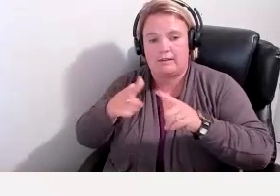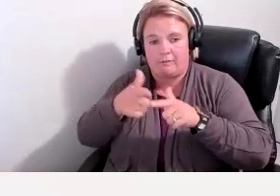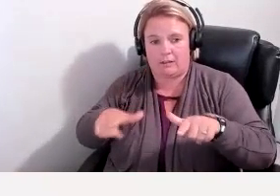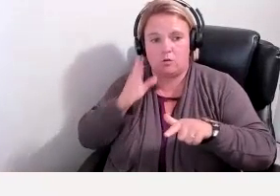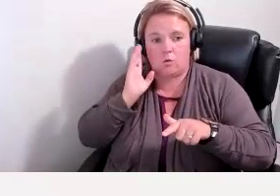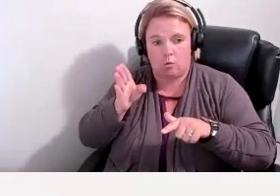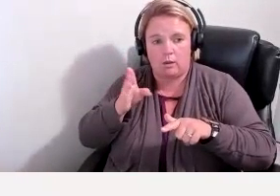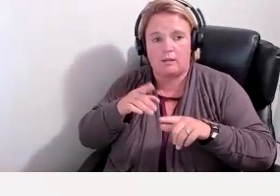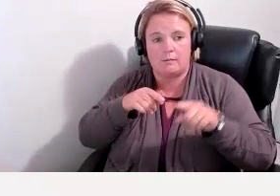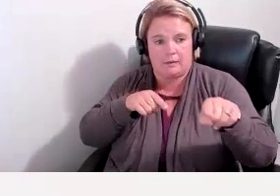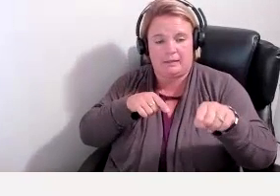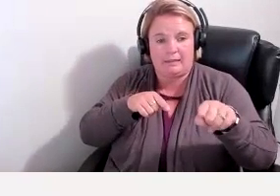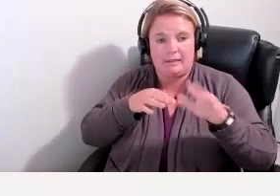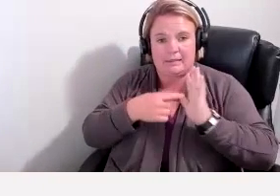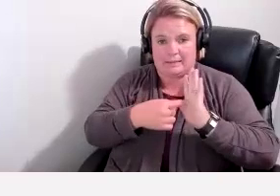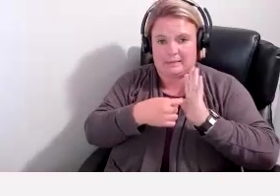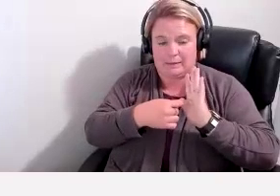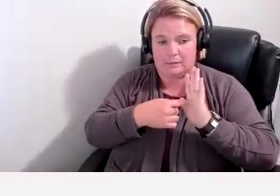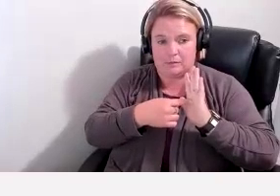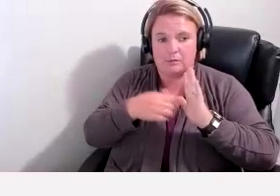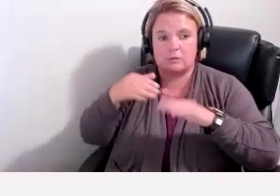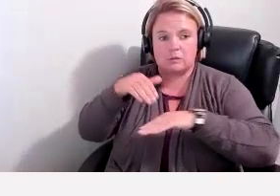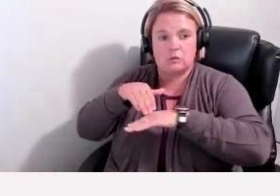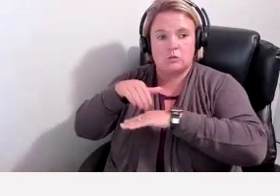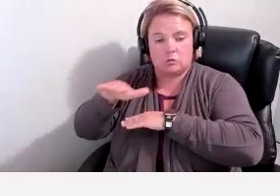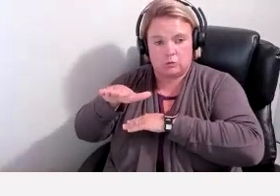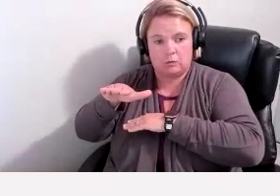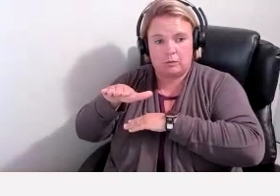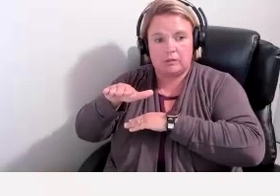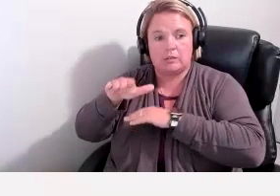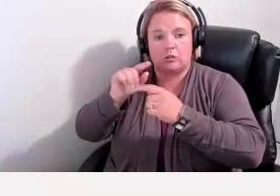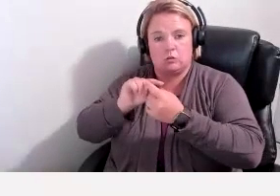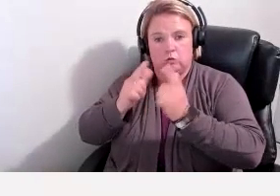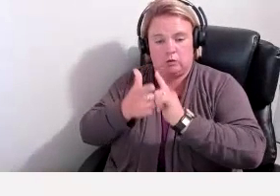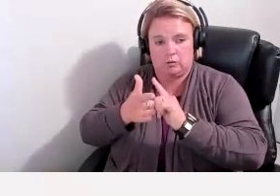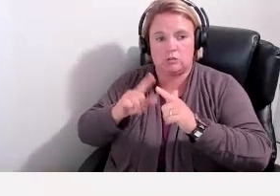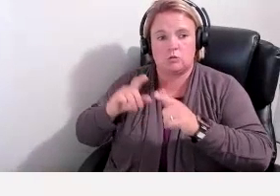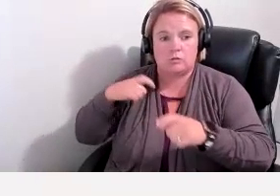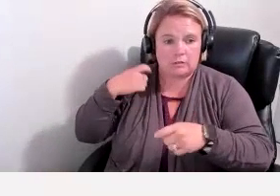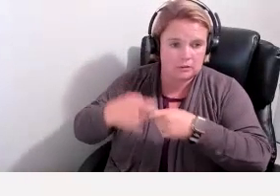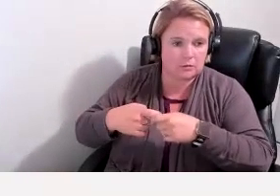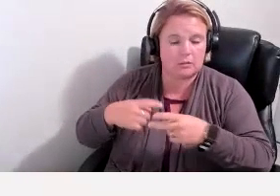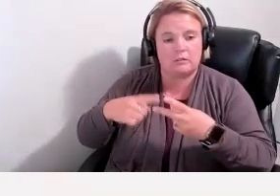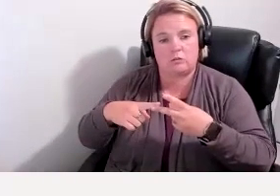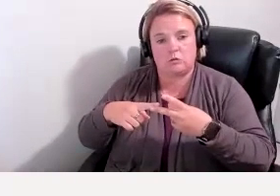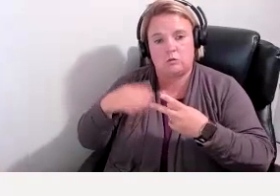an example. So when you submit a video, you could have it translated into Spanish or Vietnamese, any of those.